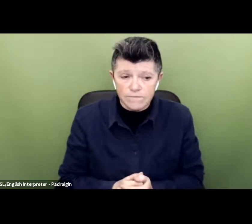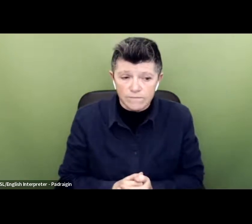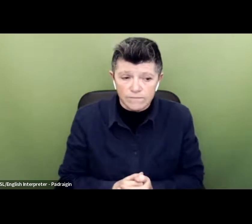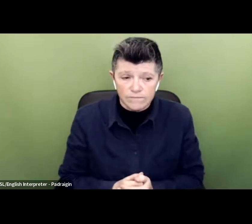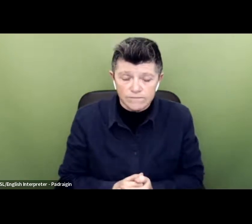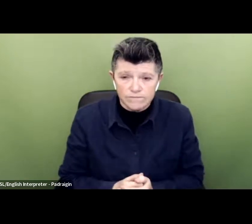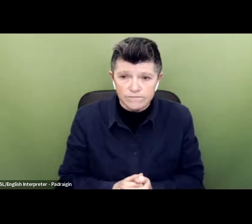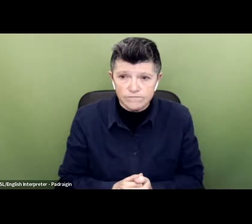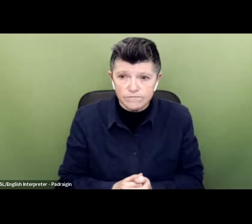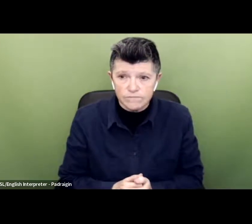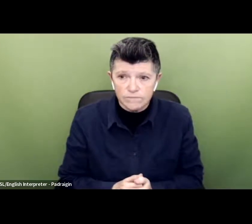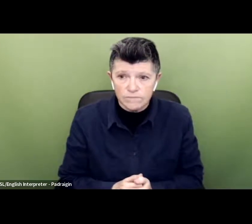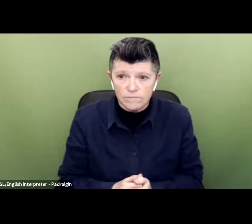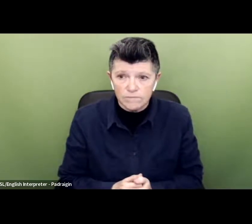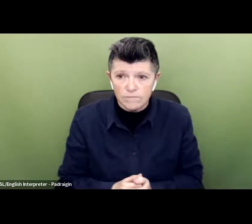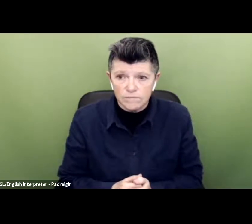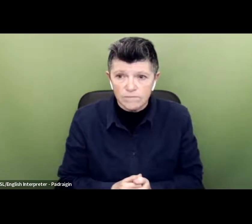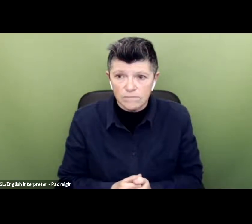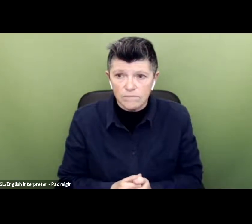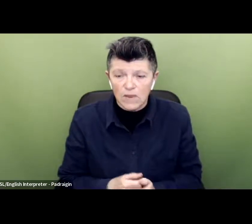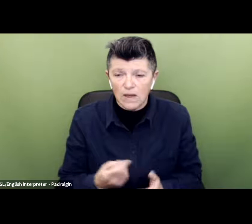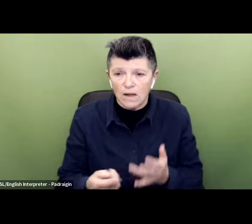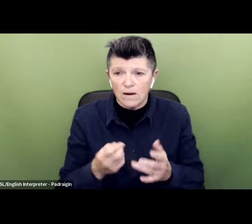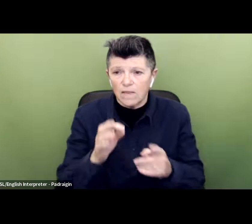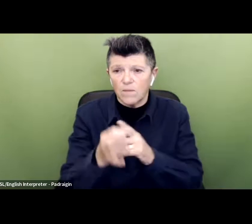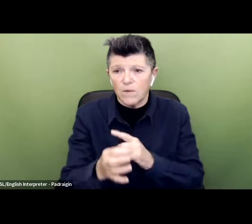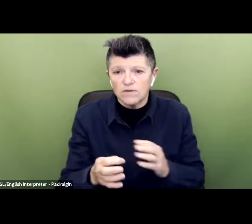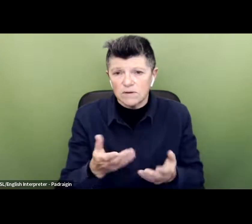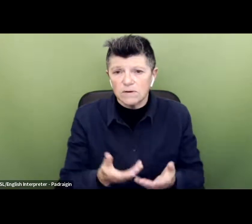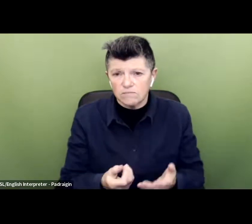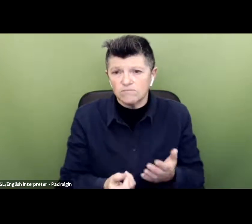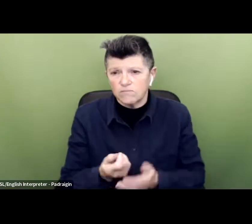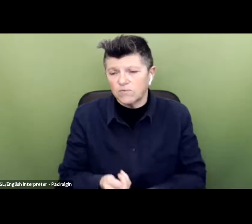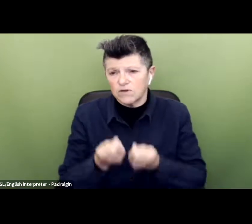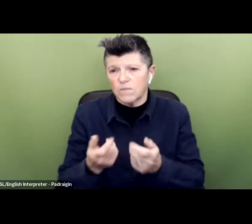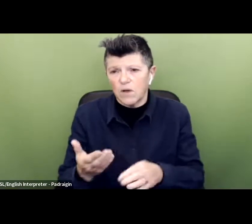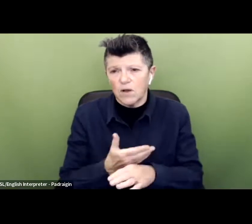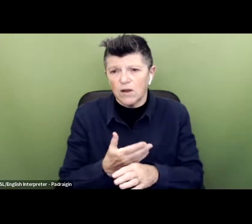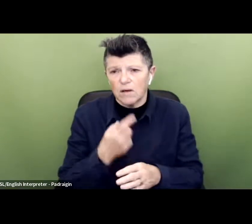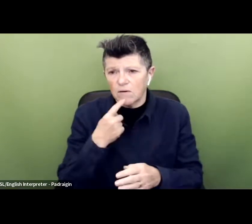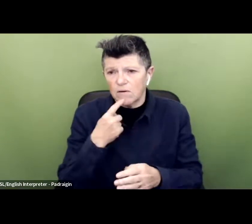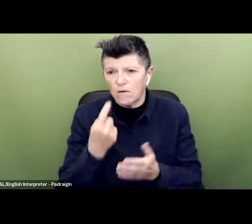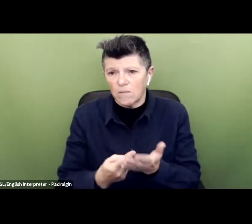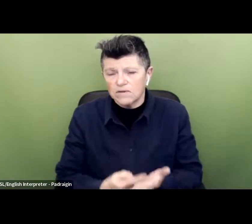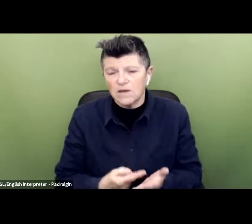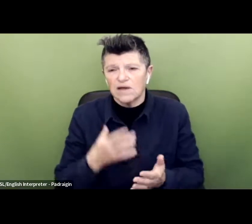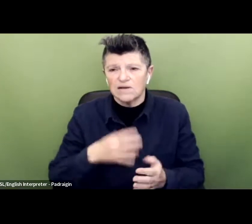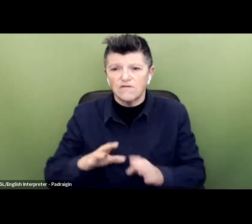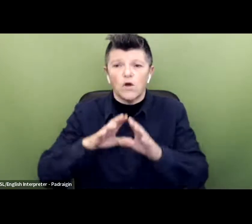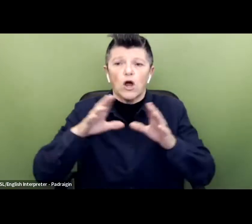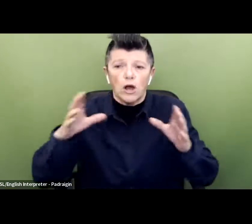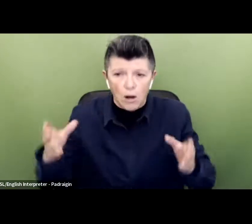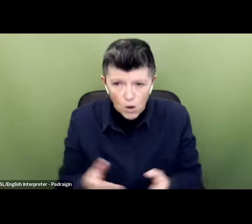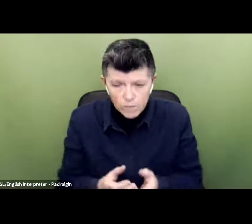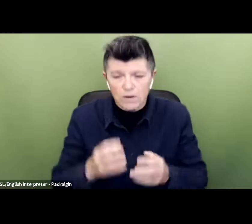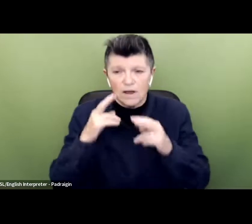Thirdly, I mean, another point I would bring out, which came out very much in the earlier comments, is the need for a global analysis. I think this is really exciting too with the